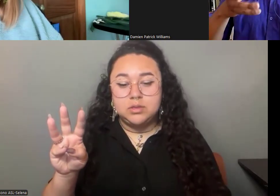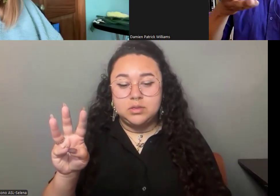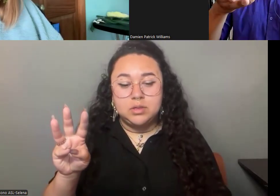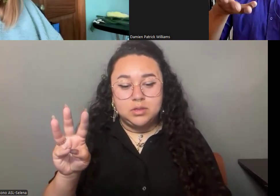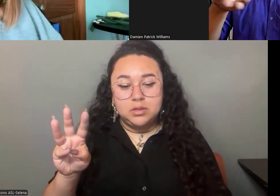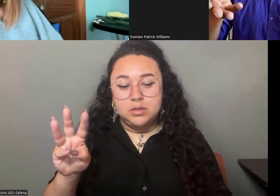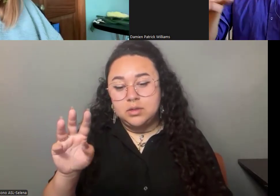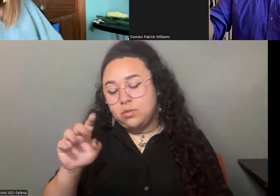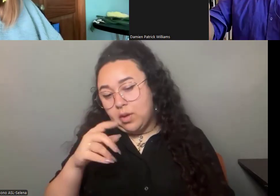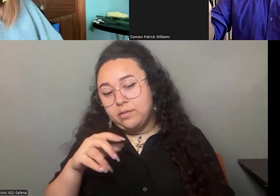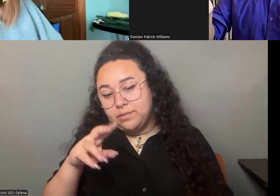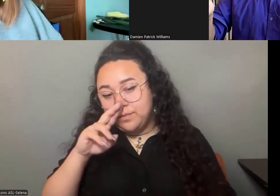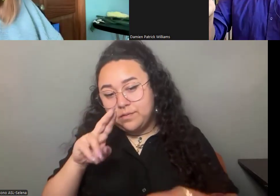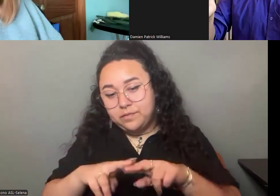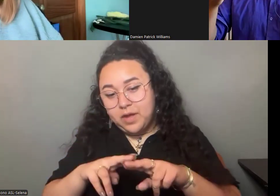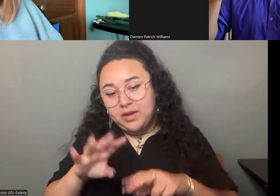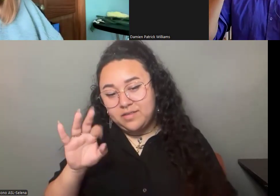fact, Ashley was my dissertation advisor.